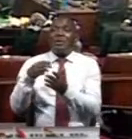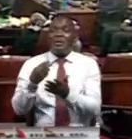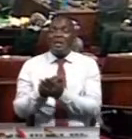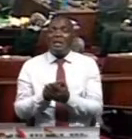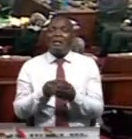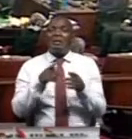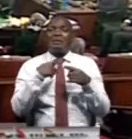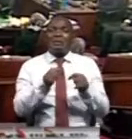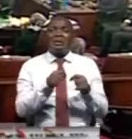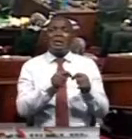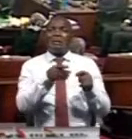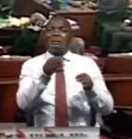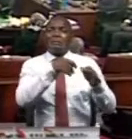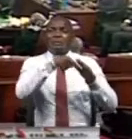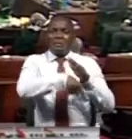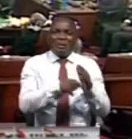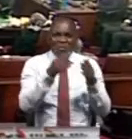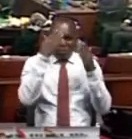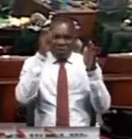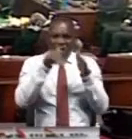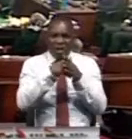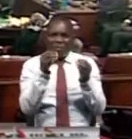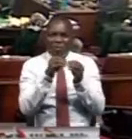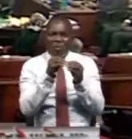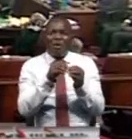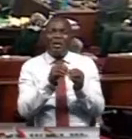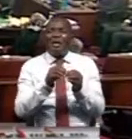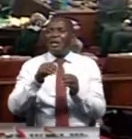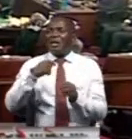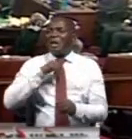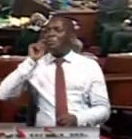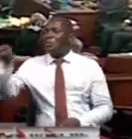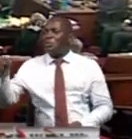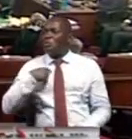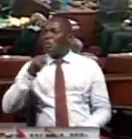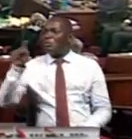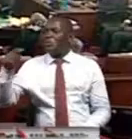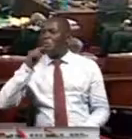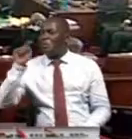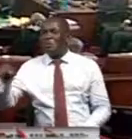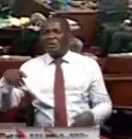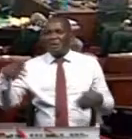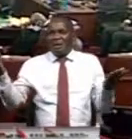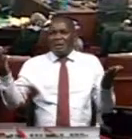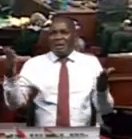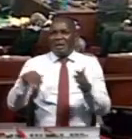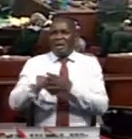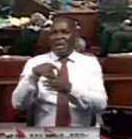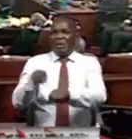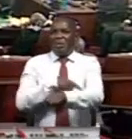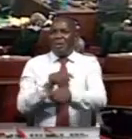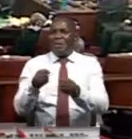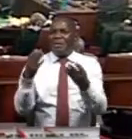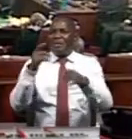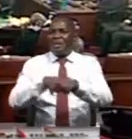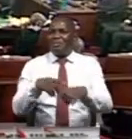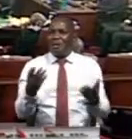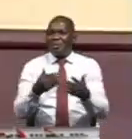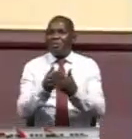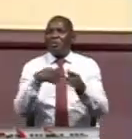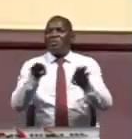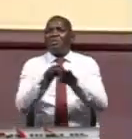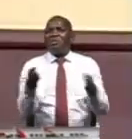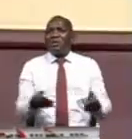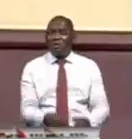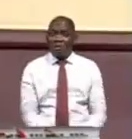And I don't know how many more I put it to use you have before we close this. My Lord,